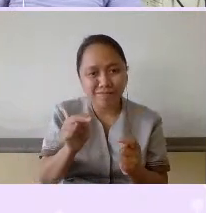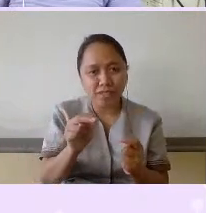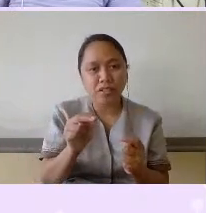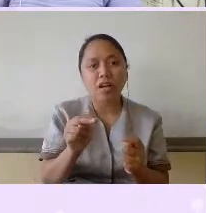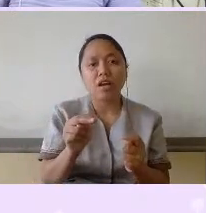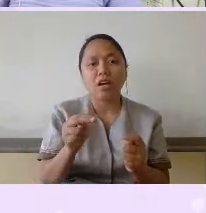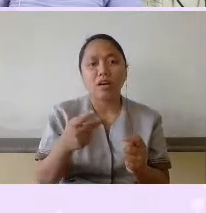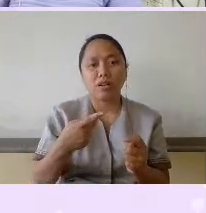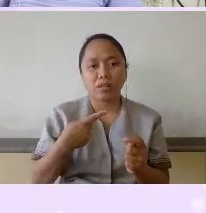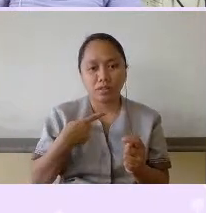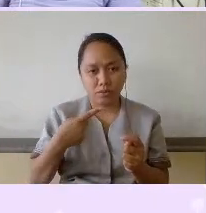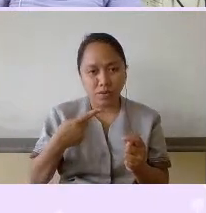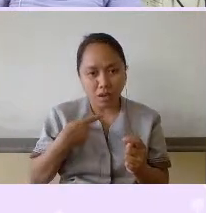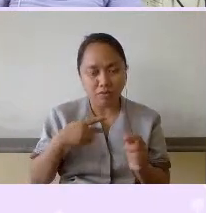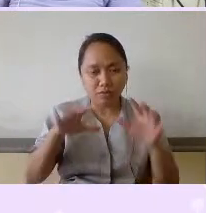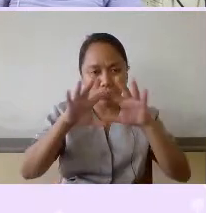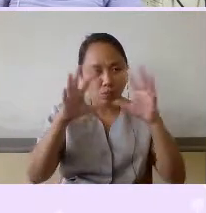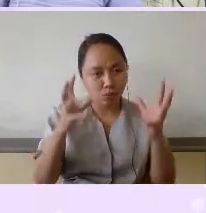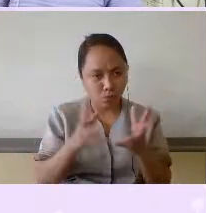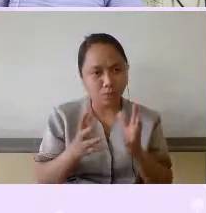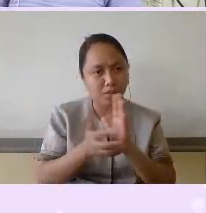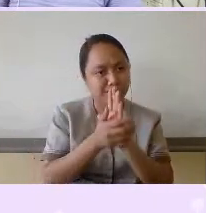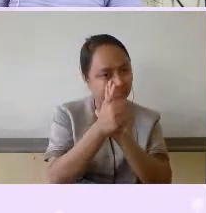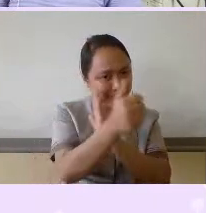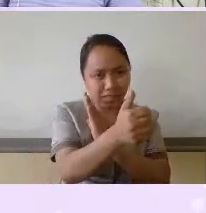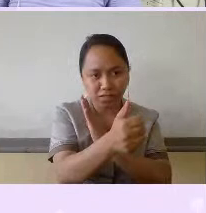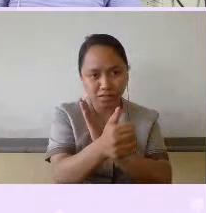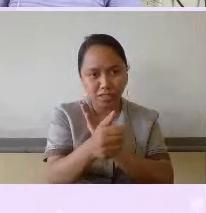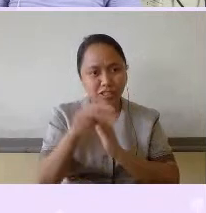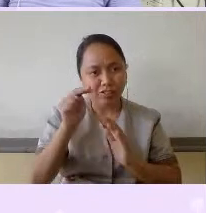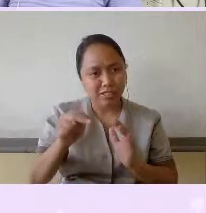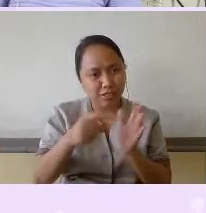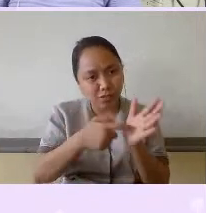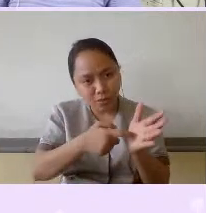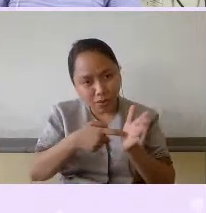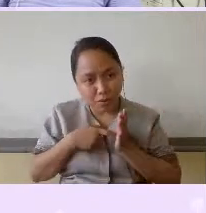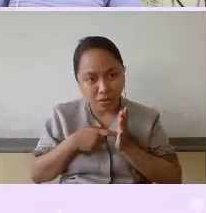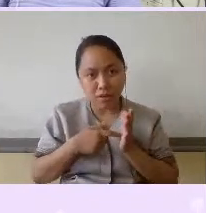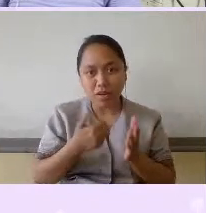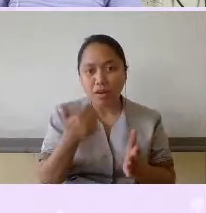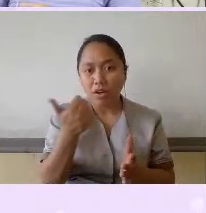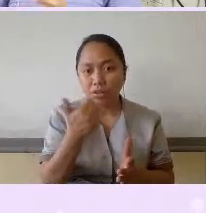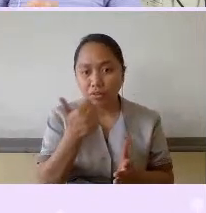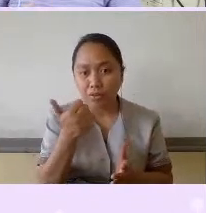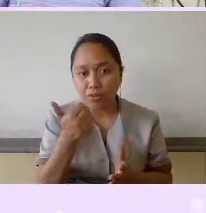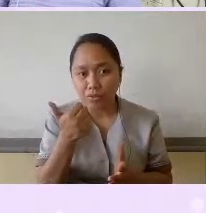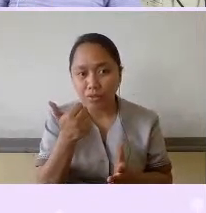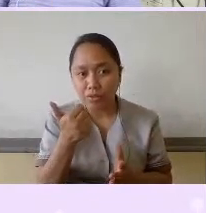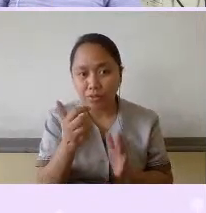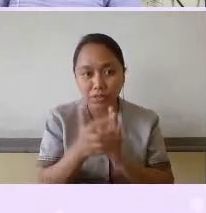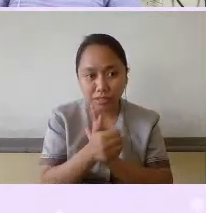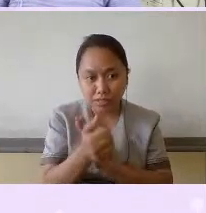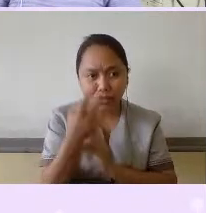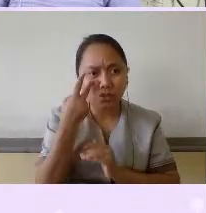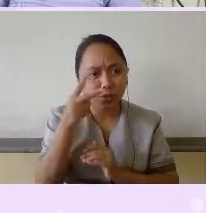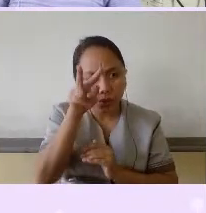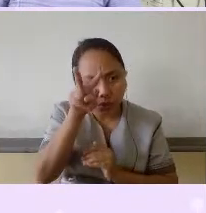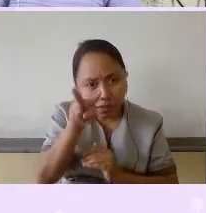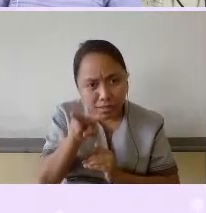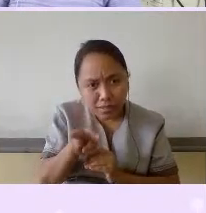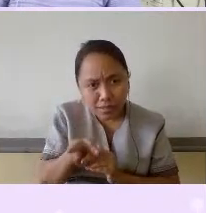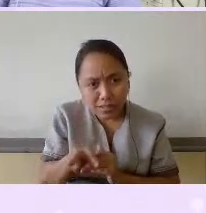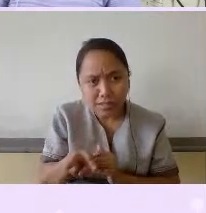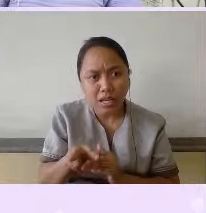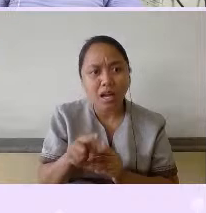and collaborating in the virtual world. The other identified skills na nakikita po ninyo underscore